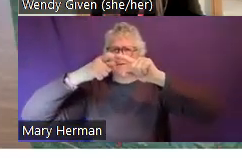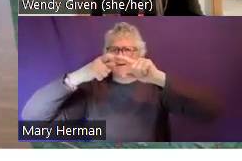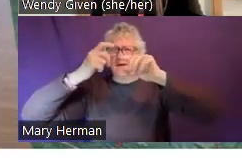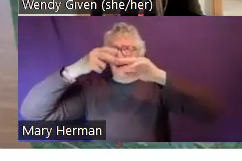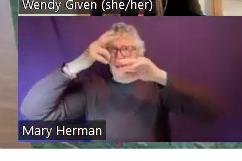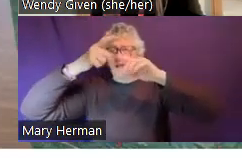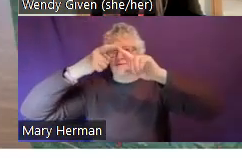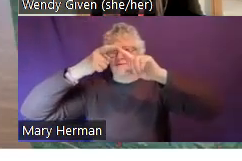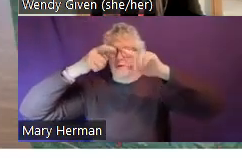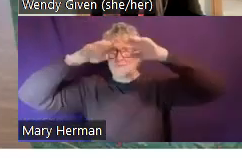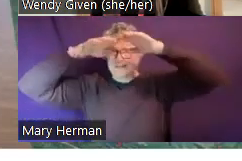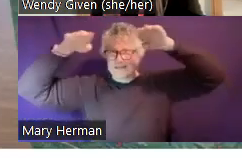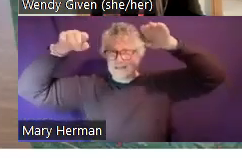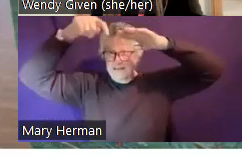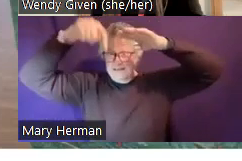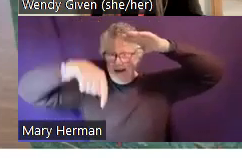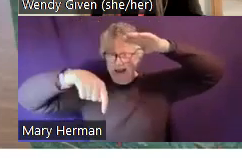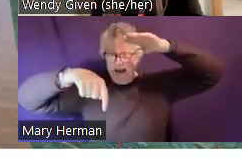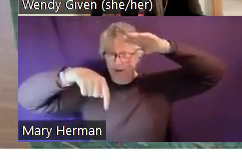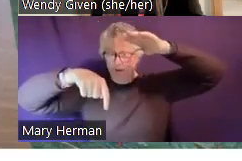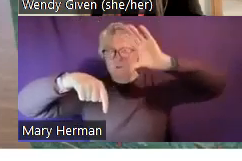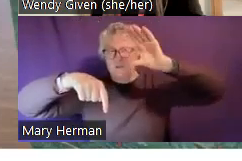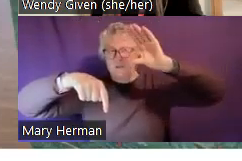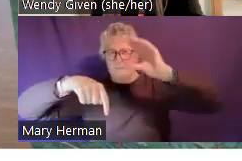different places.